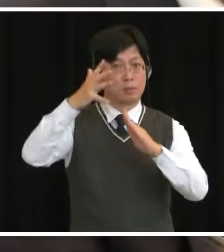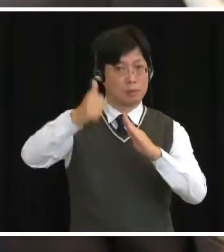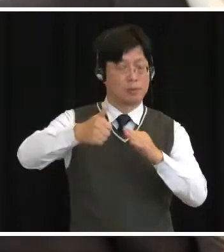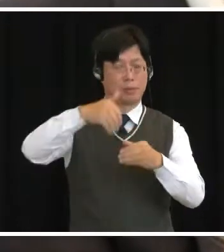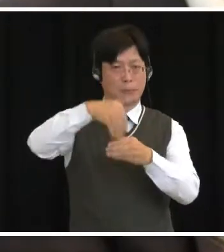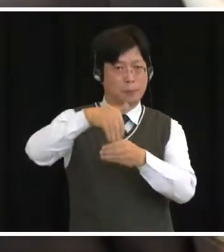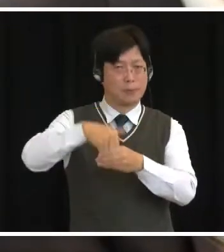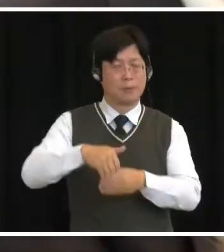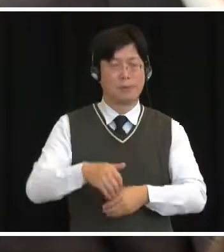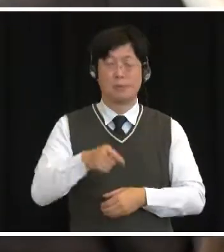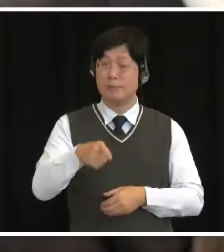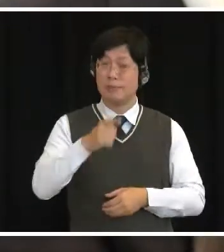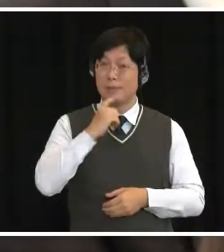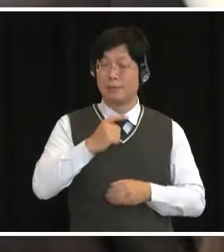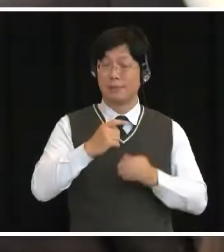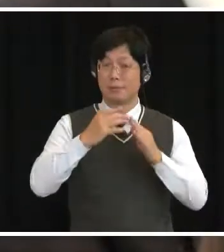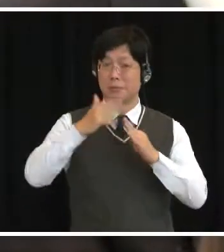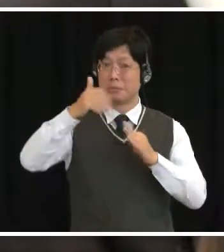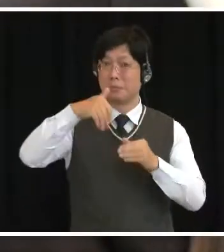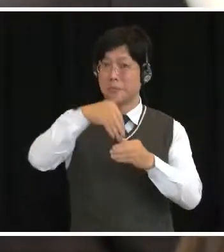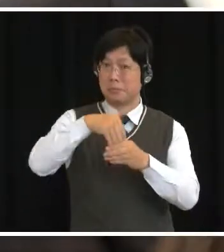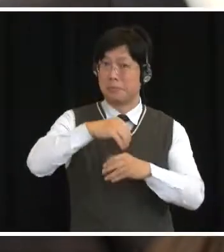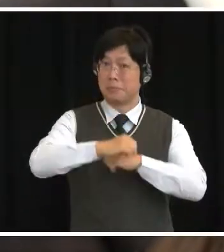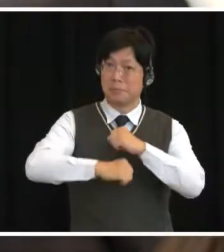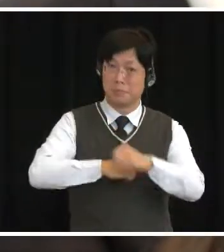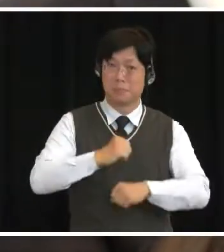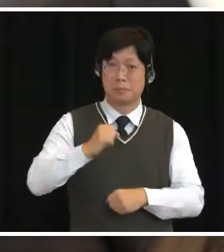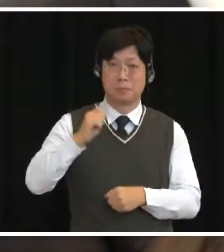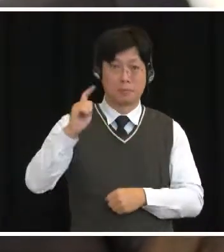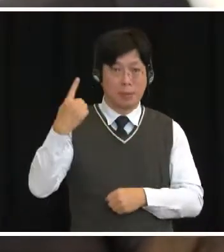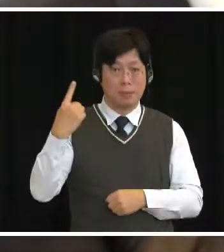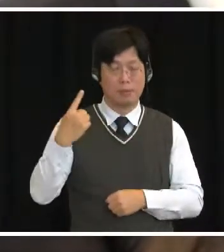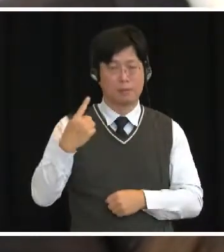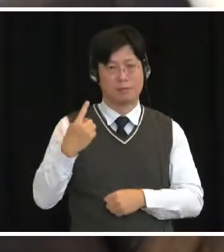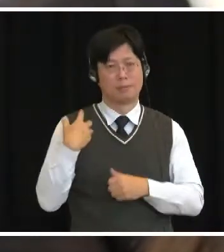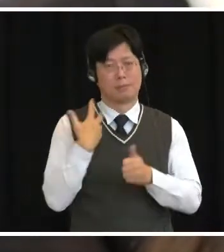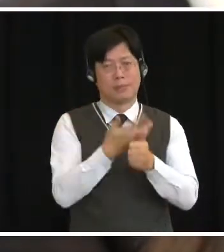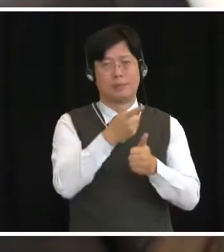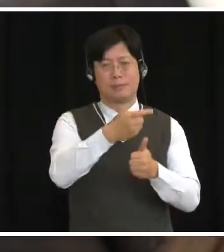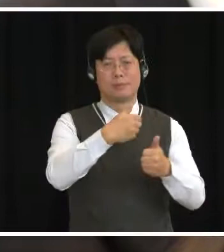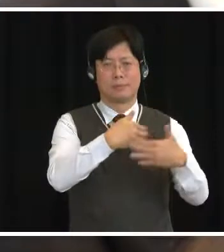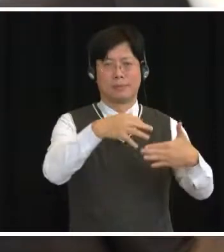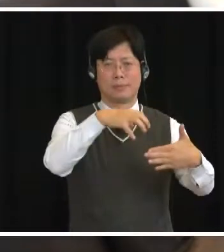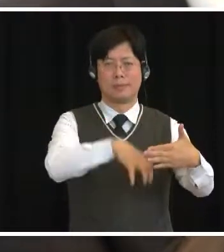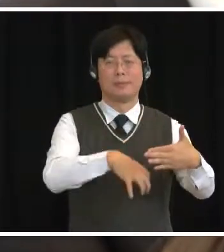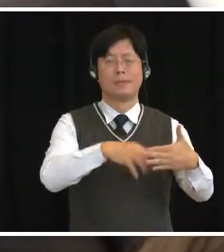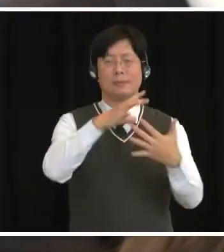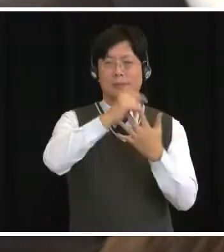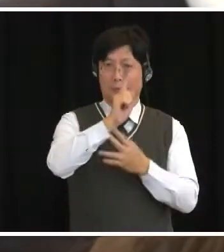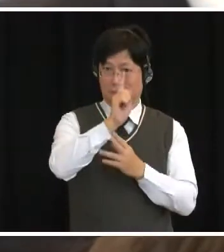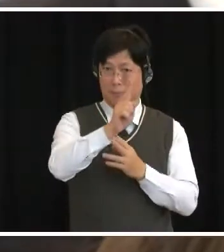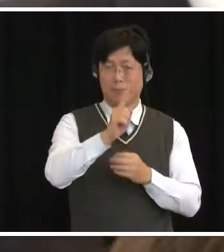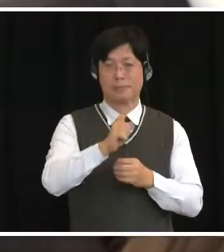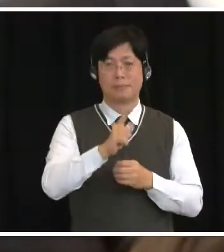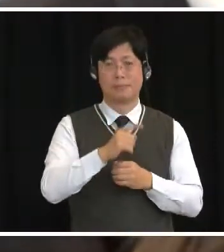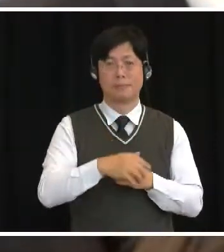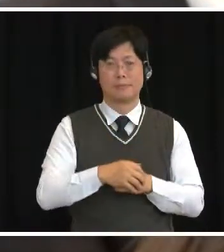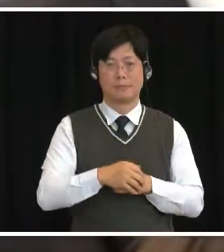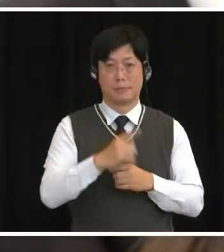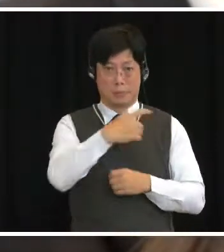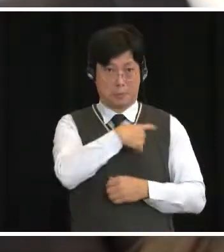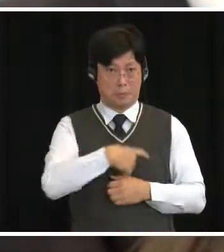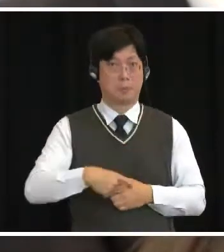autonomous bodies. That's why there are many schools that organize little mayor elections.